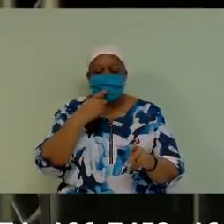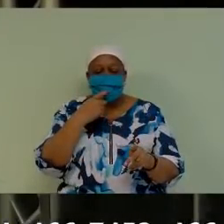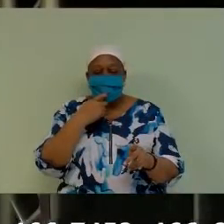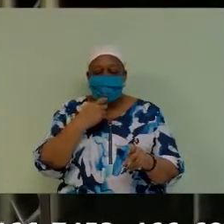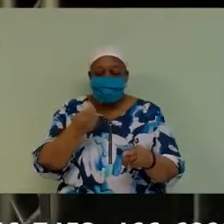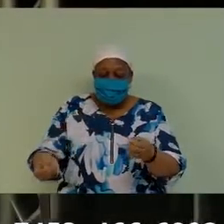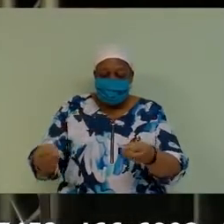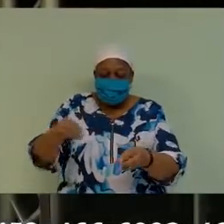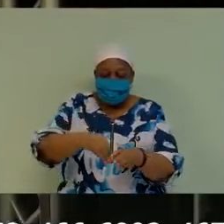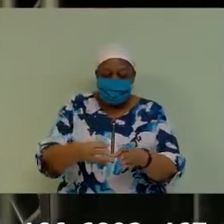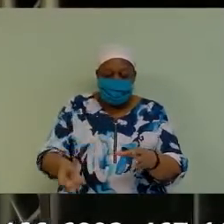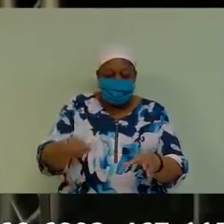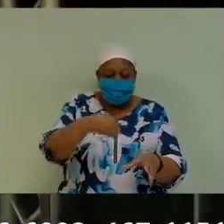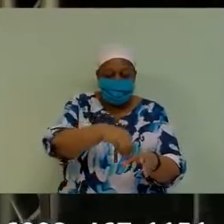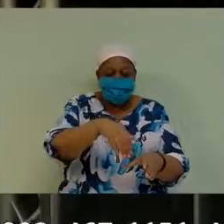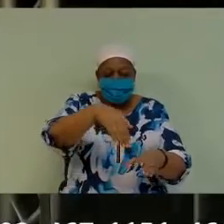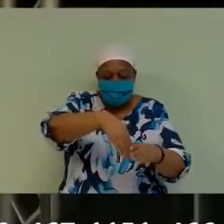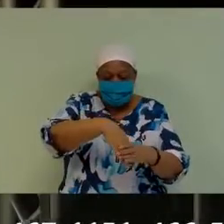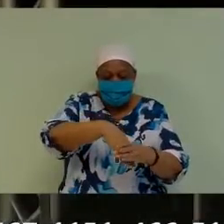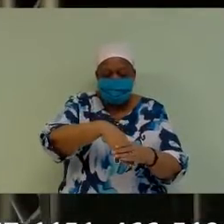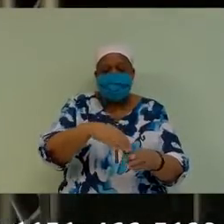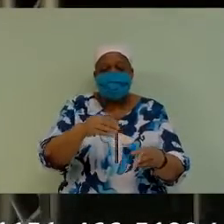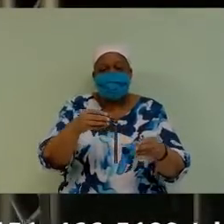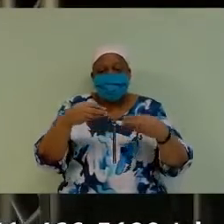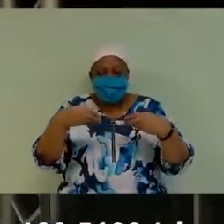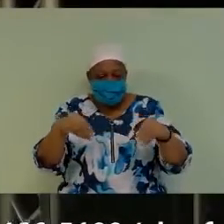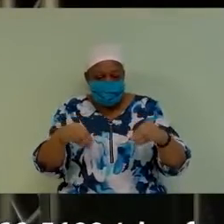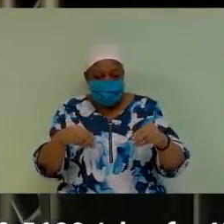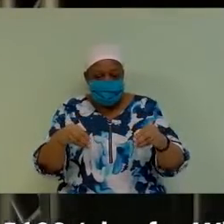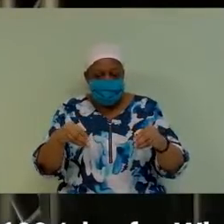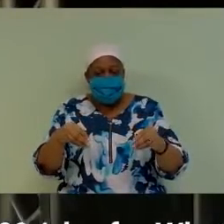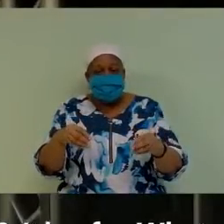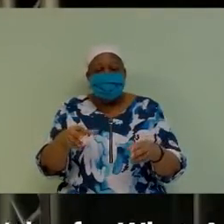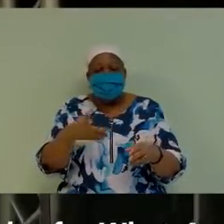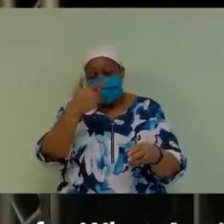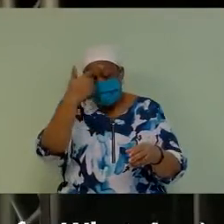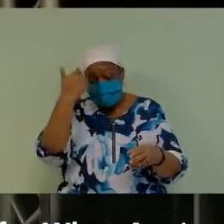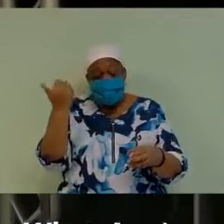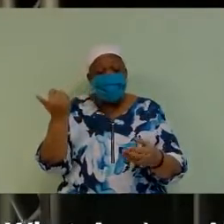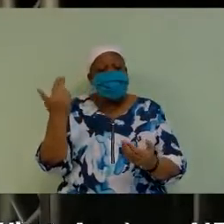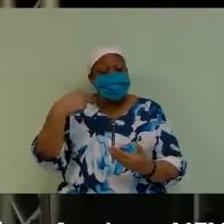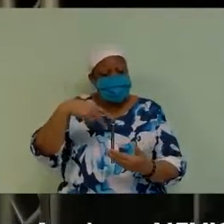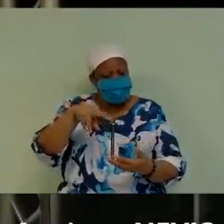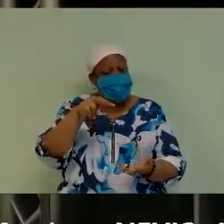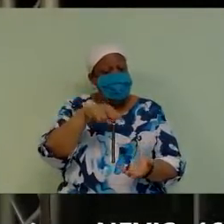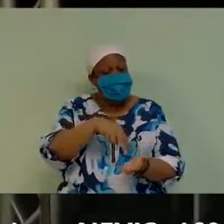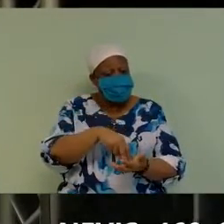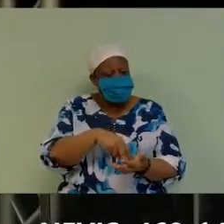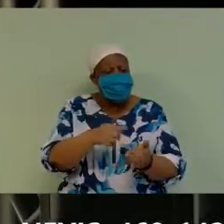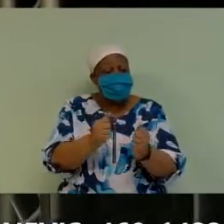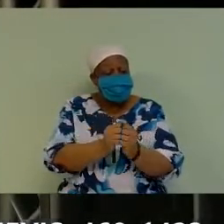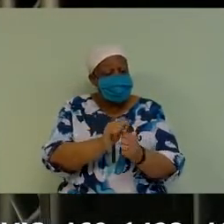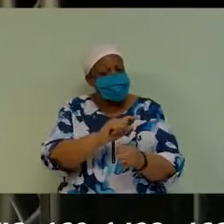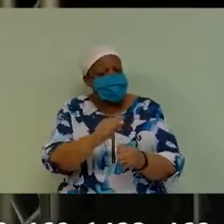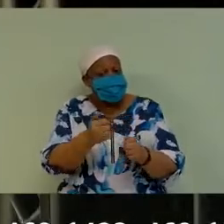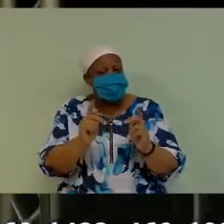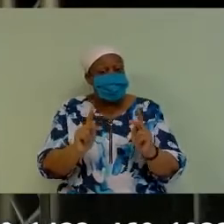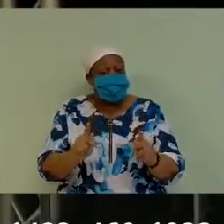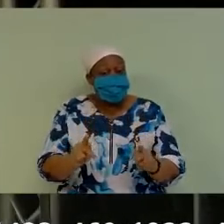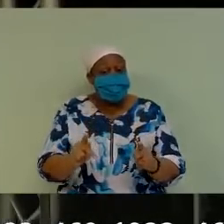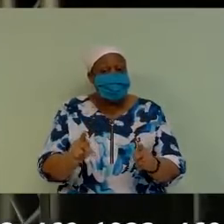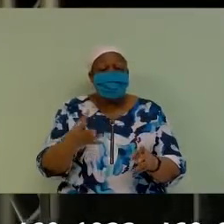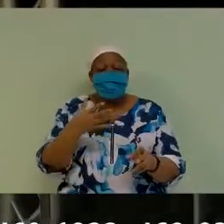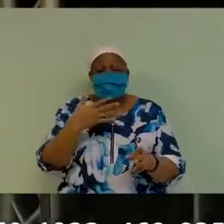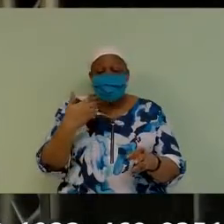people seem not to be paying much attention to them, but they are also on the front lines because they're interacting with individuals. And as he said that,